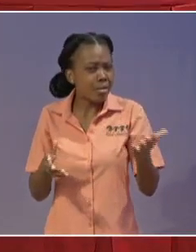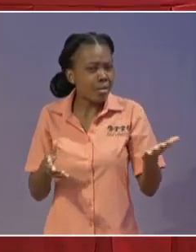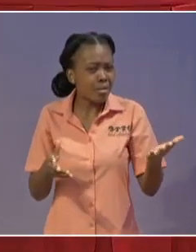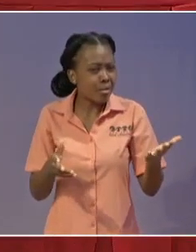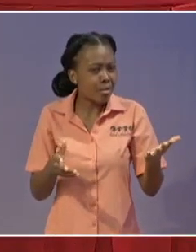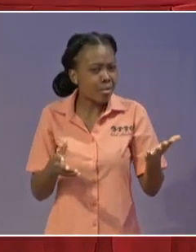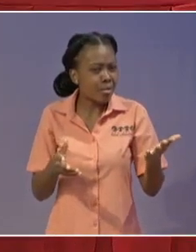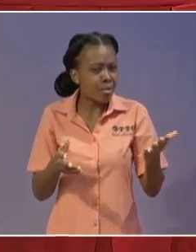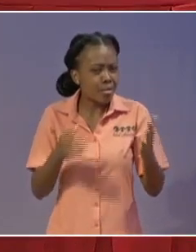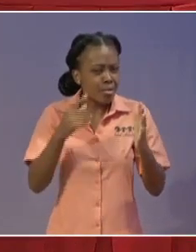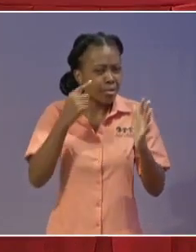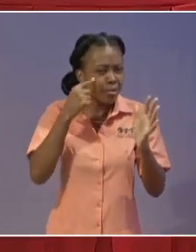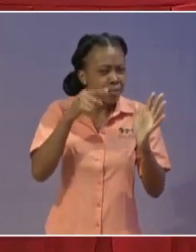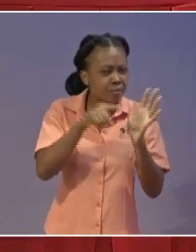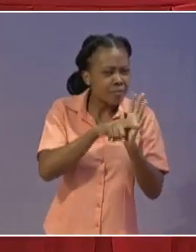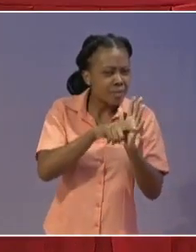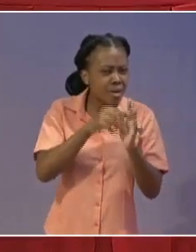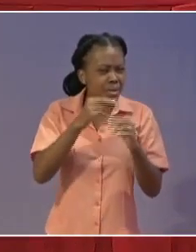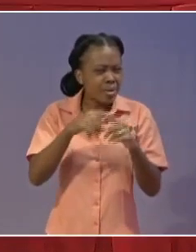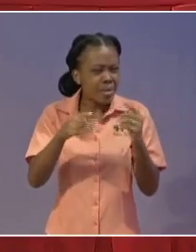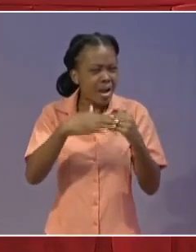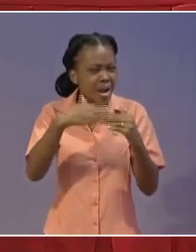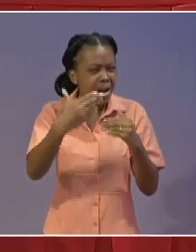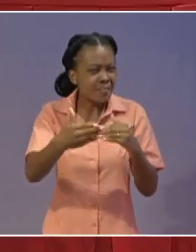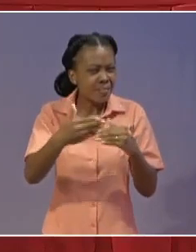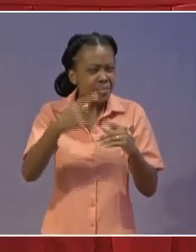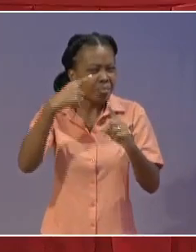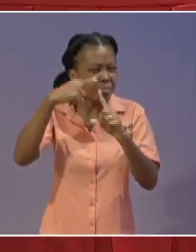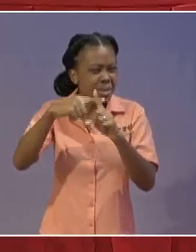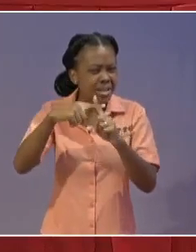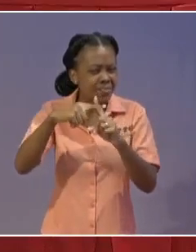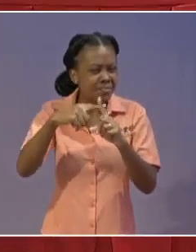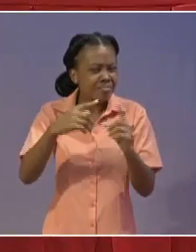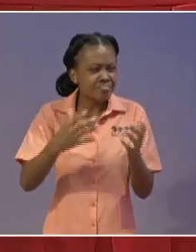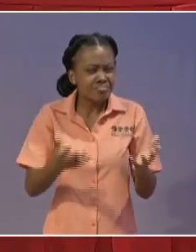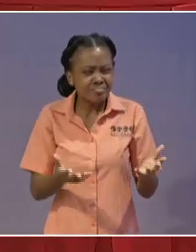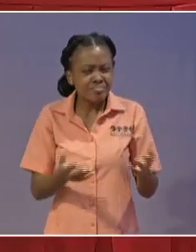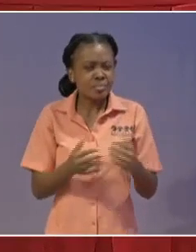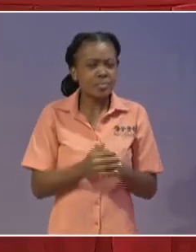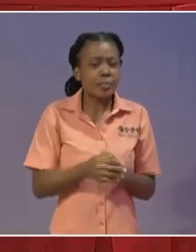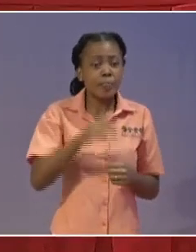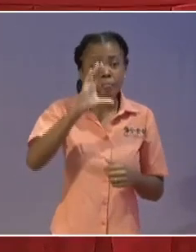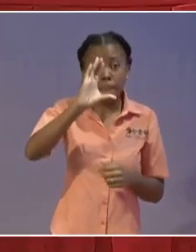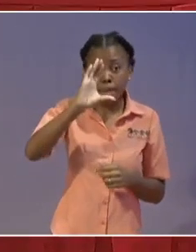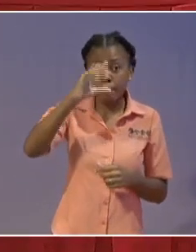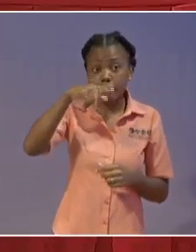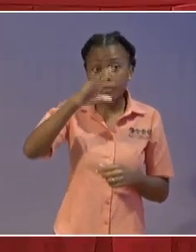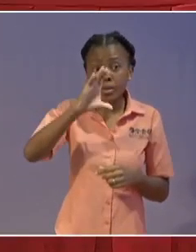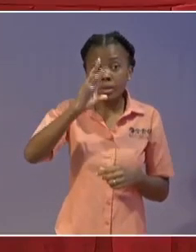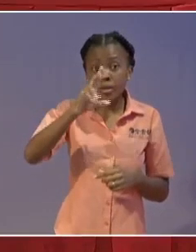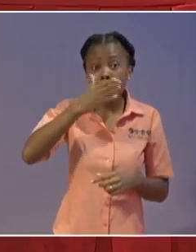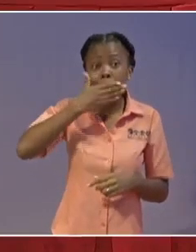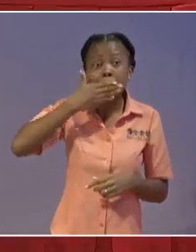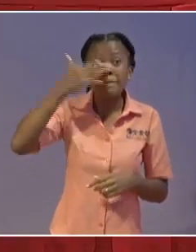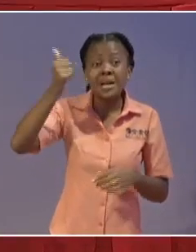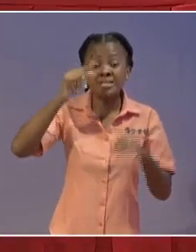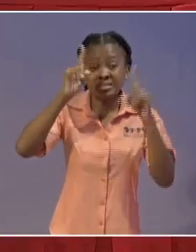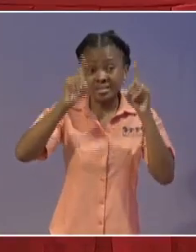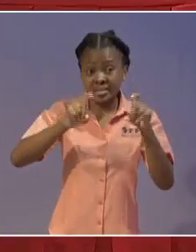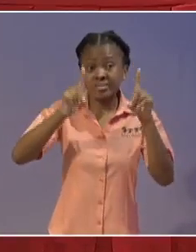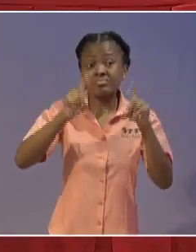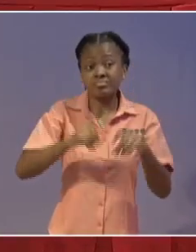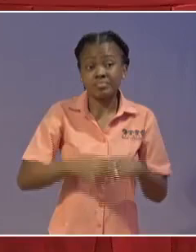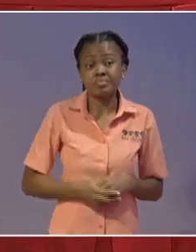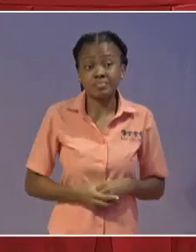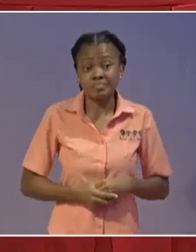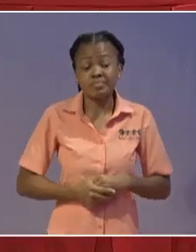that could be? Well, a PCR test is usually the gold standard, right? Generally speaking, I could speak to the standard of what we do